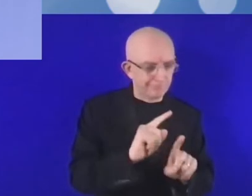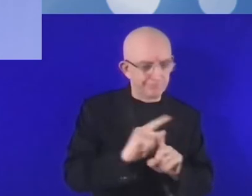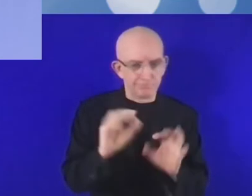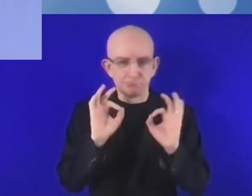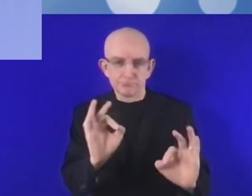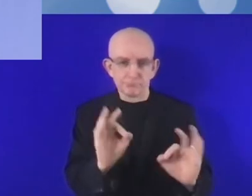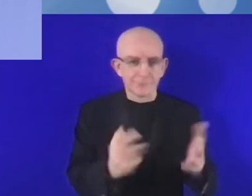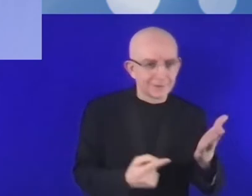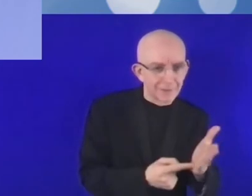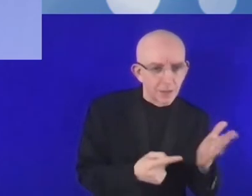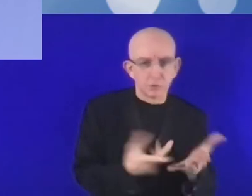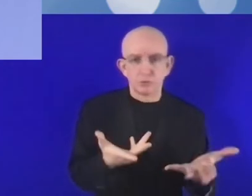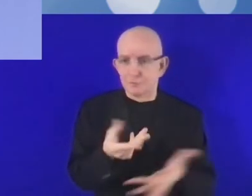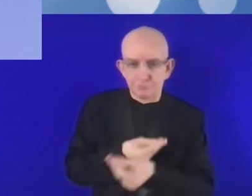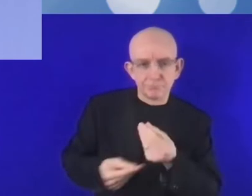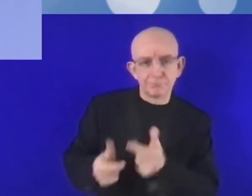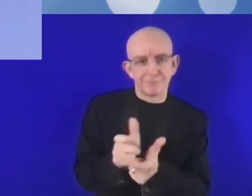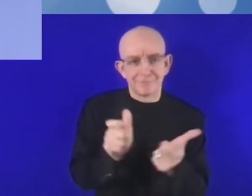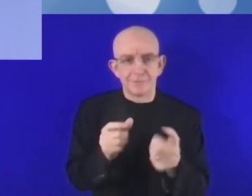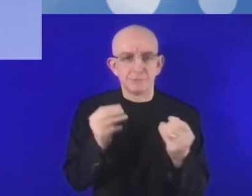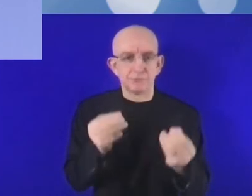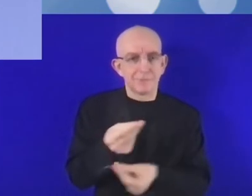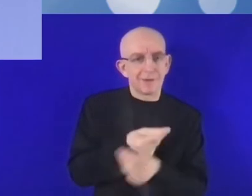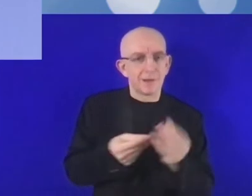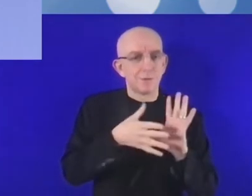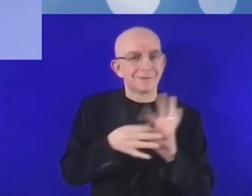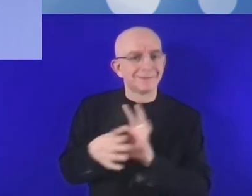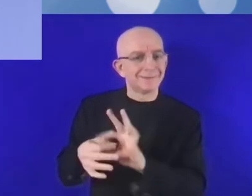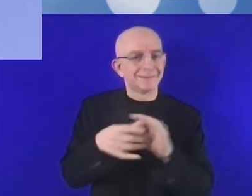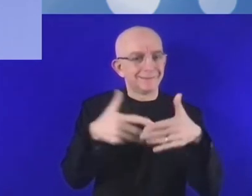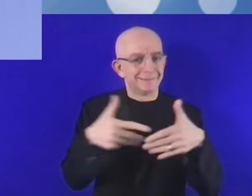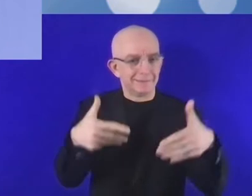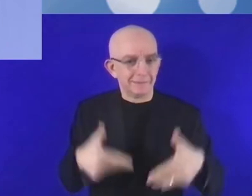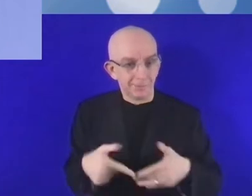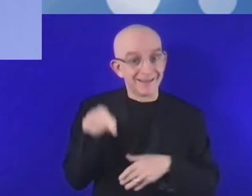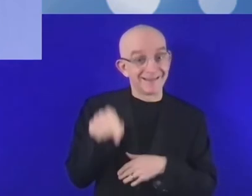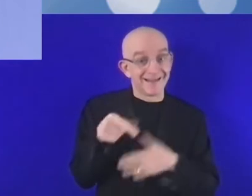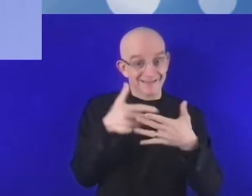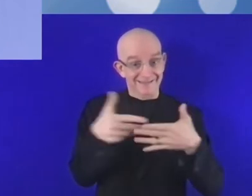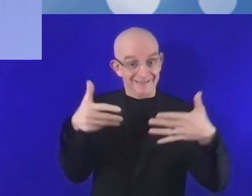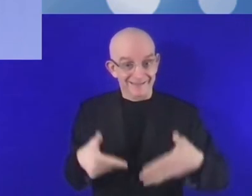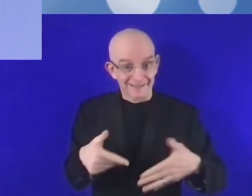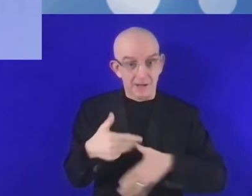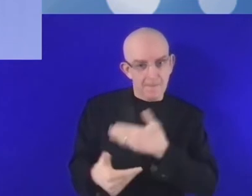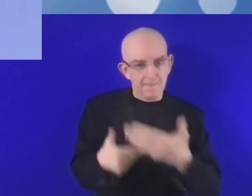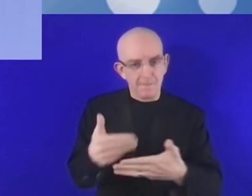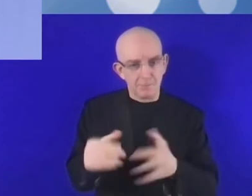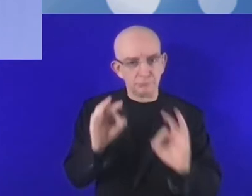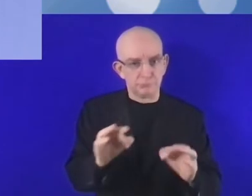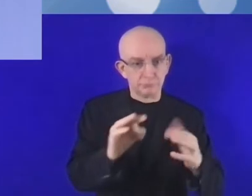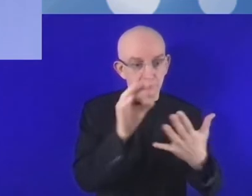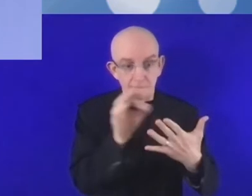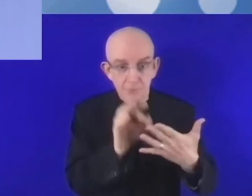and technology allow take entrepreneur and thrive so if we take our